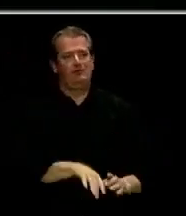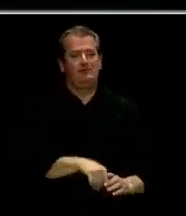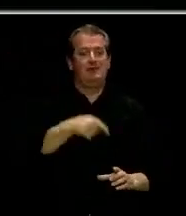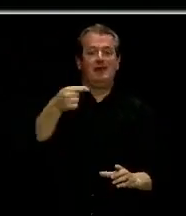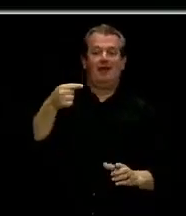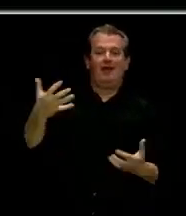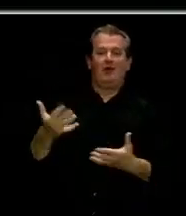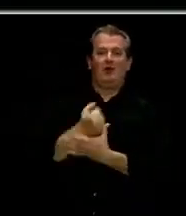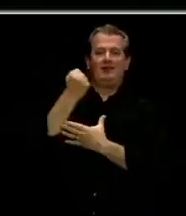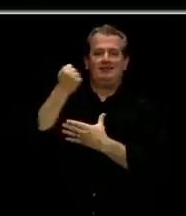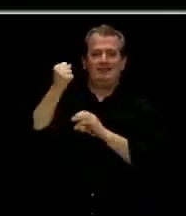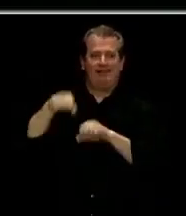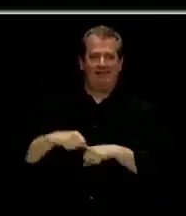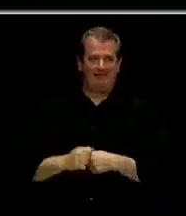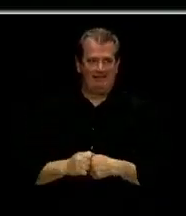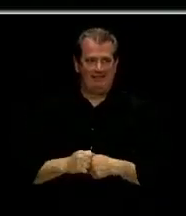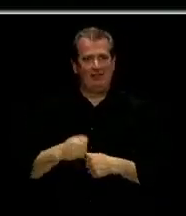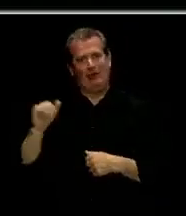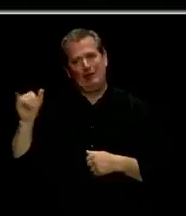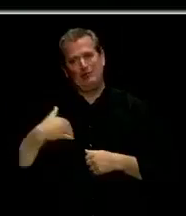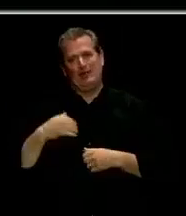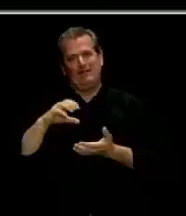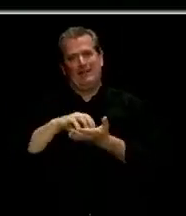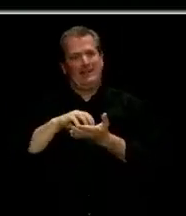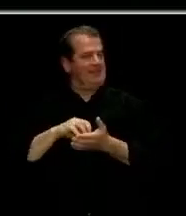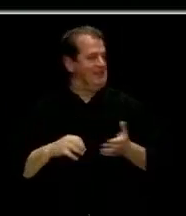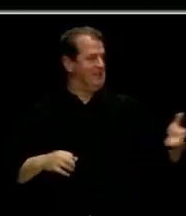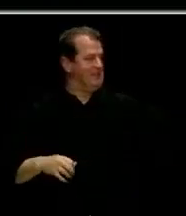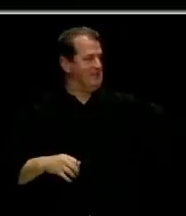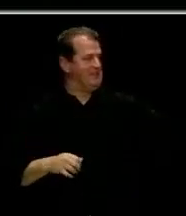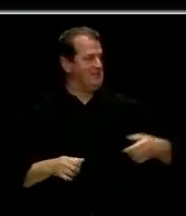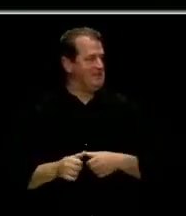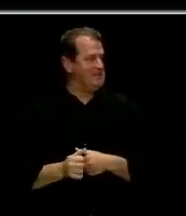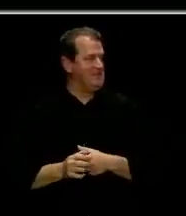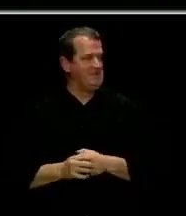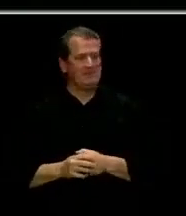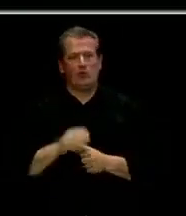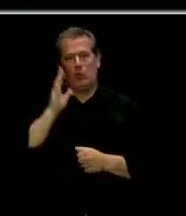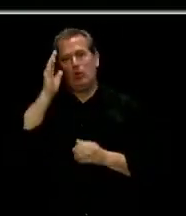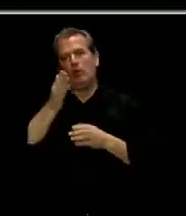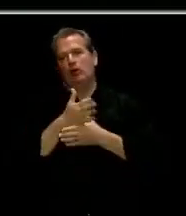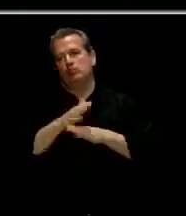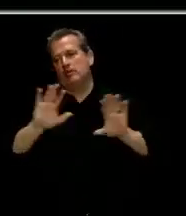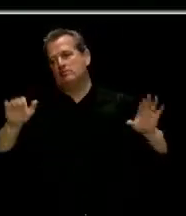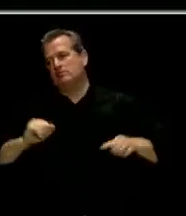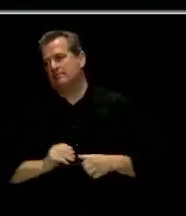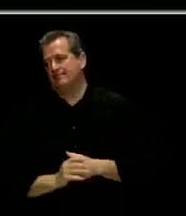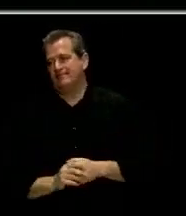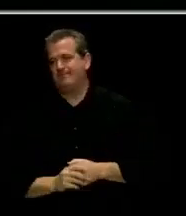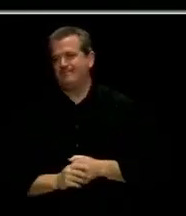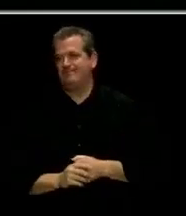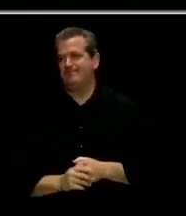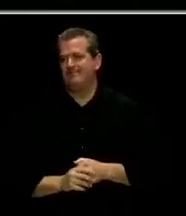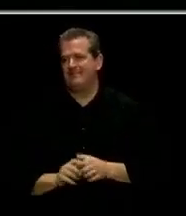some cake too at the end, okay? I will share. All right, so we're going to start here